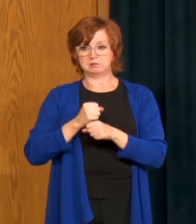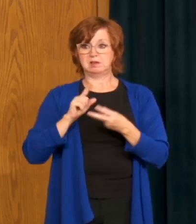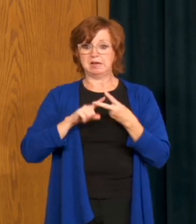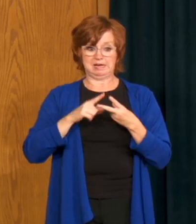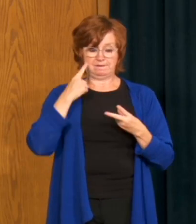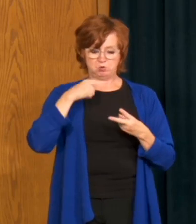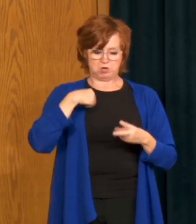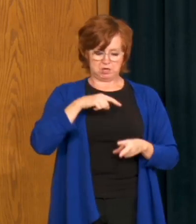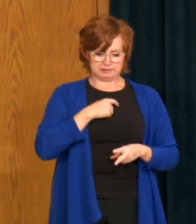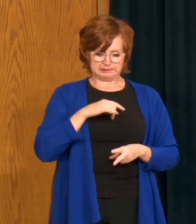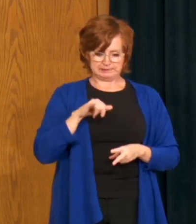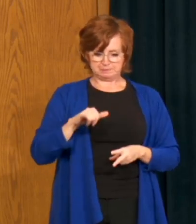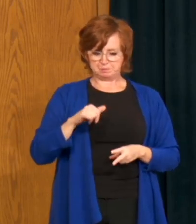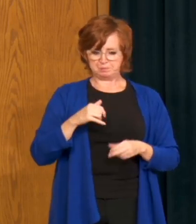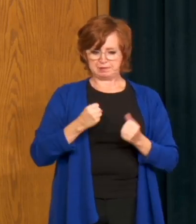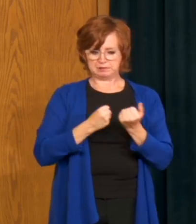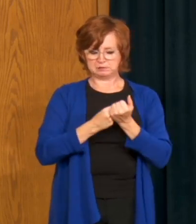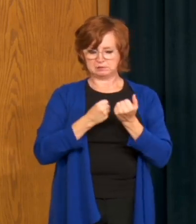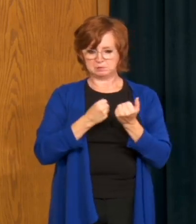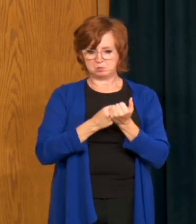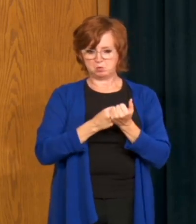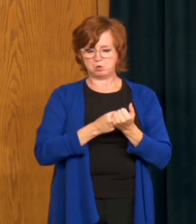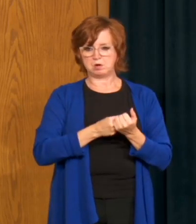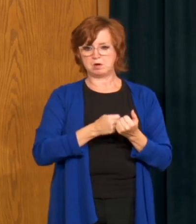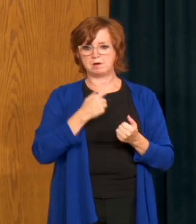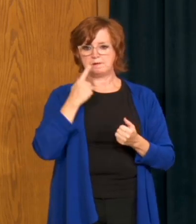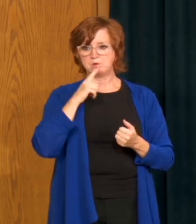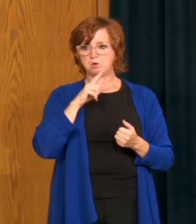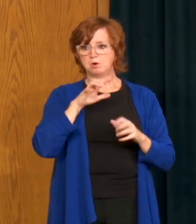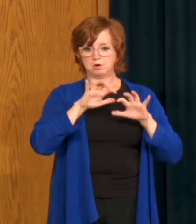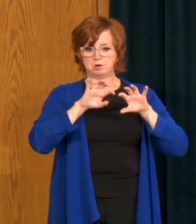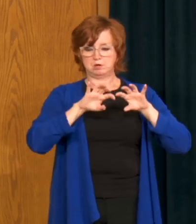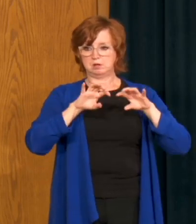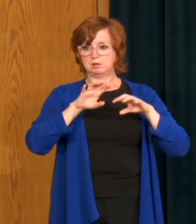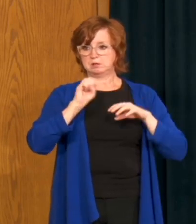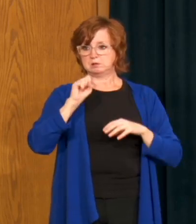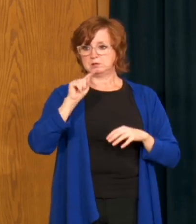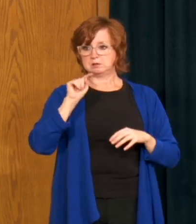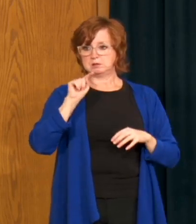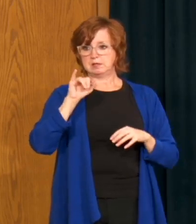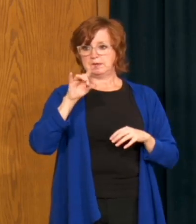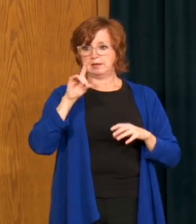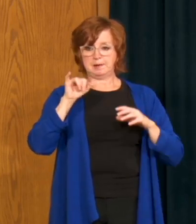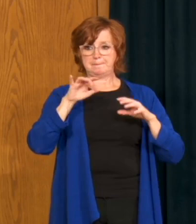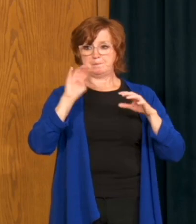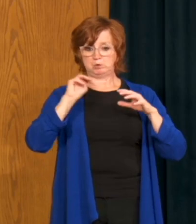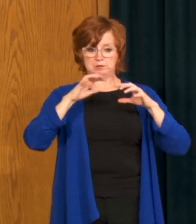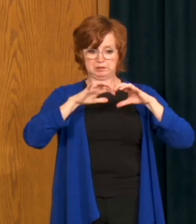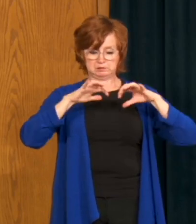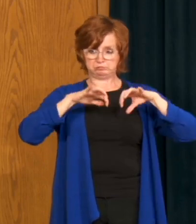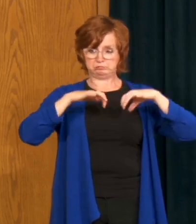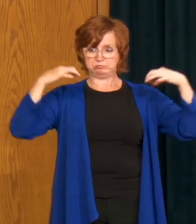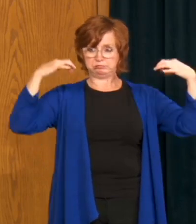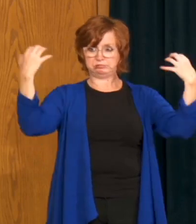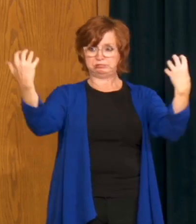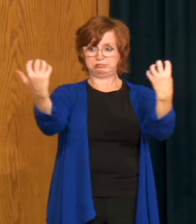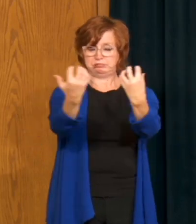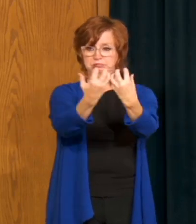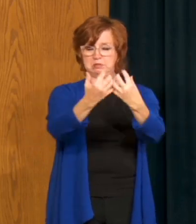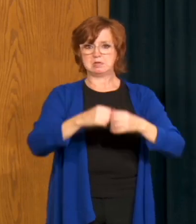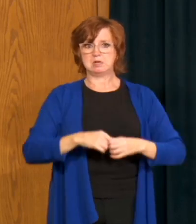to the municipal support, we provide in this province already unprecedented operating or